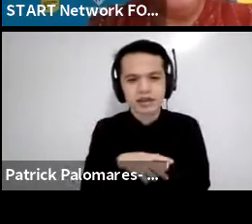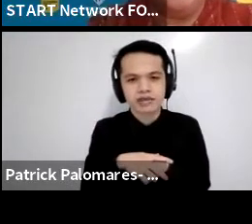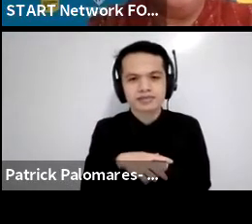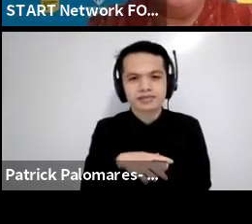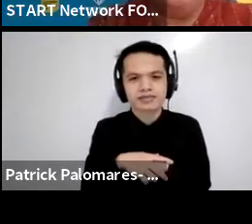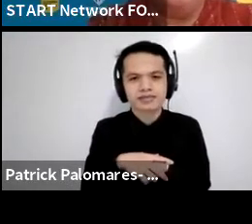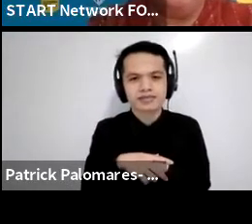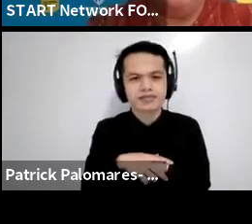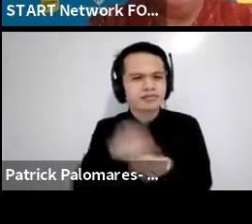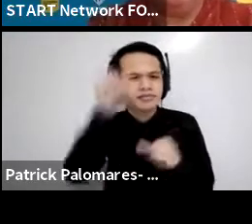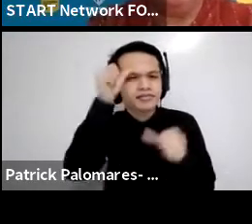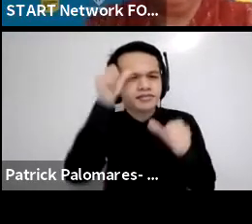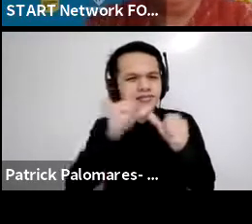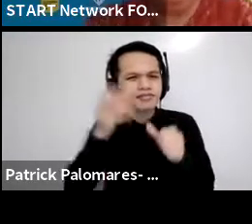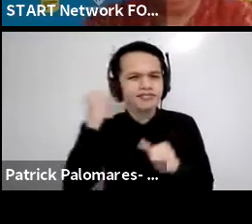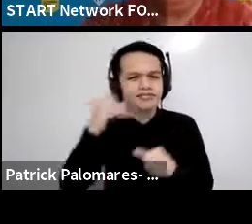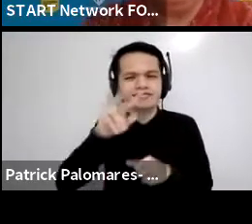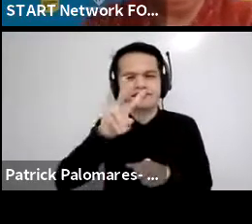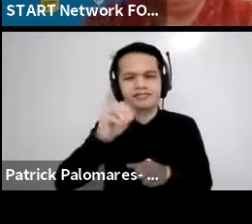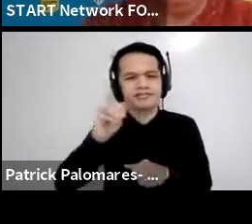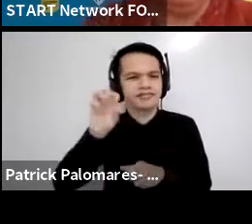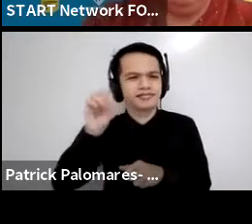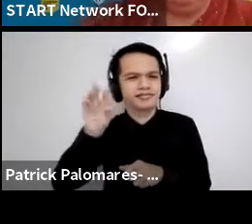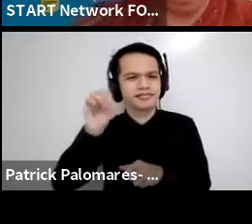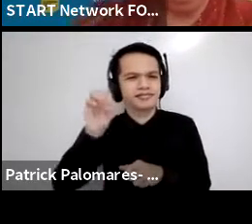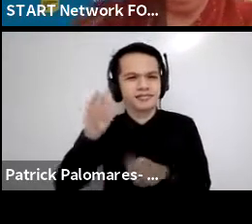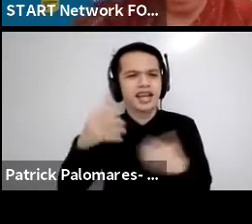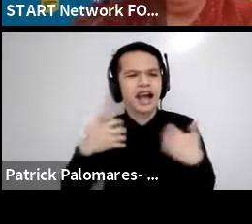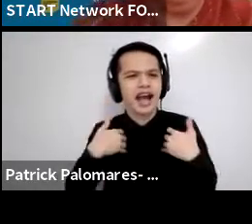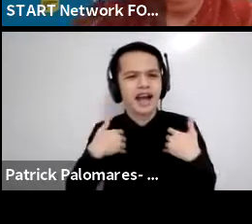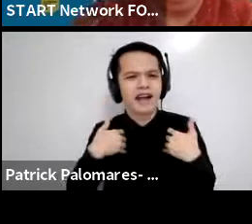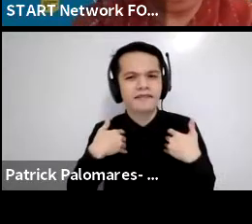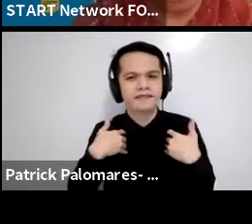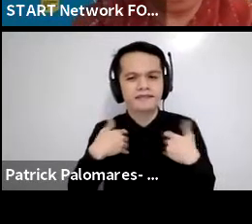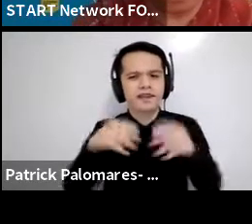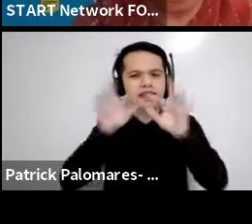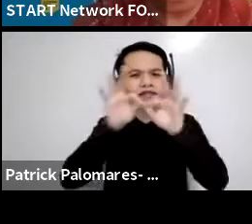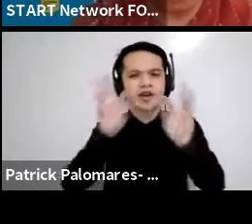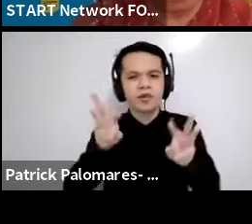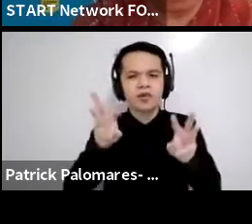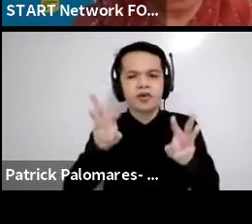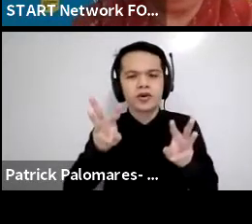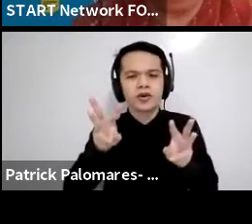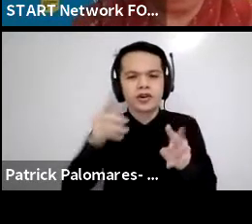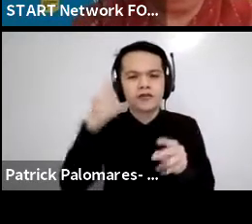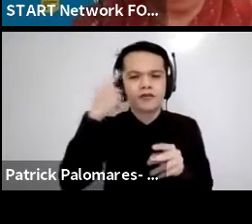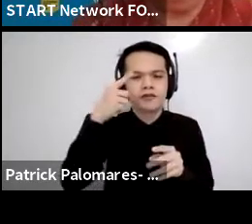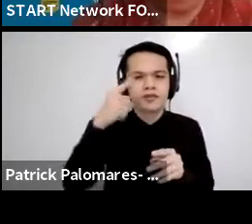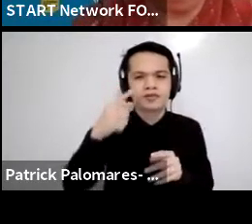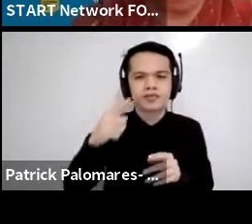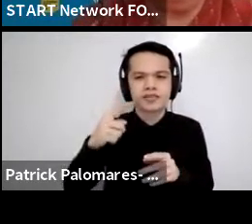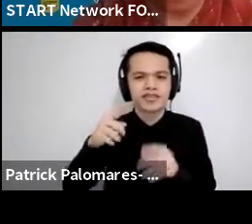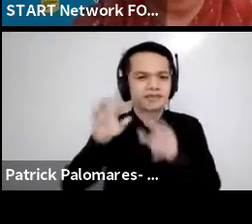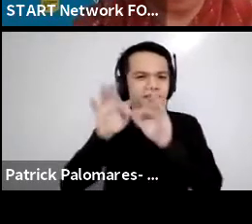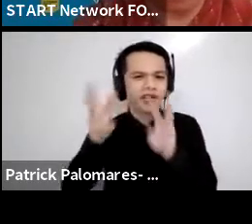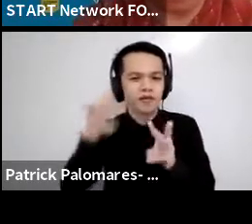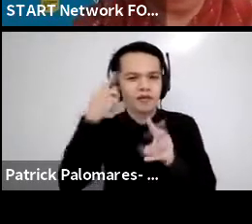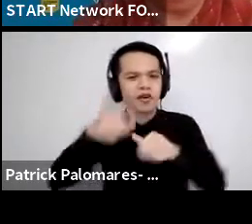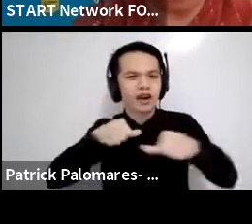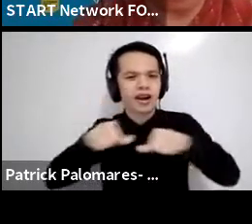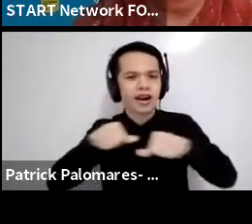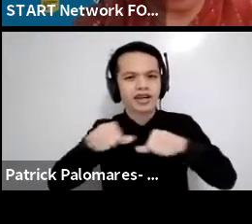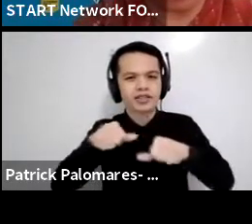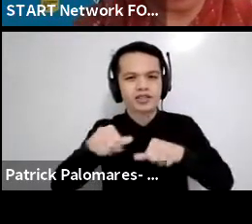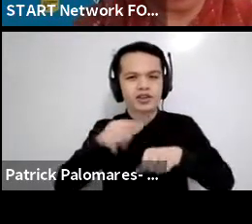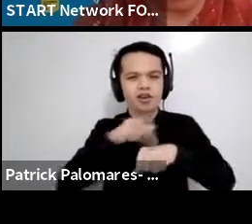now remember in 2015, we already have the Sendai framework. This supersedes the Hugo framework for action